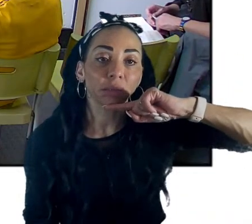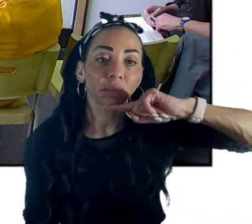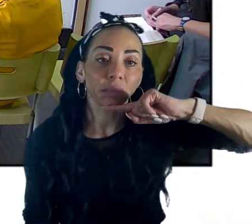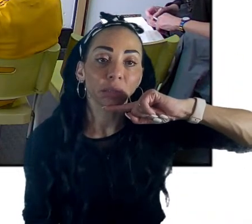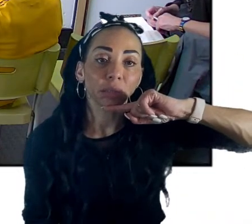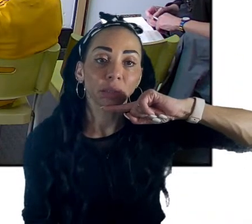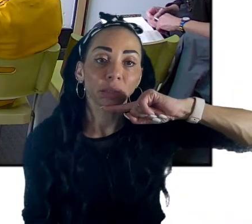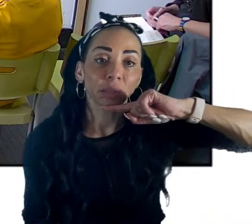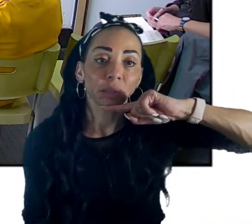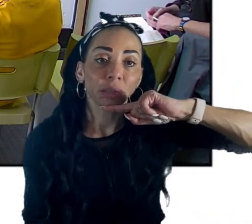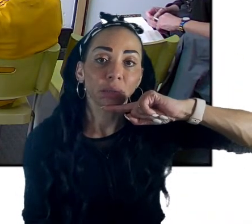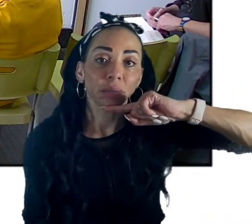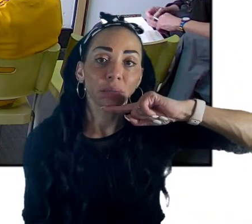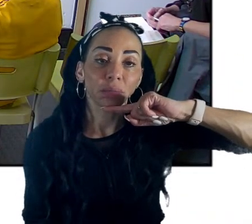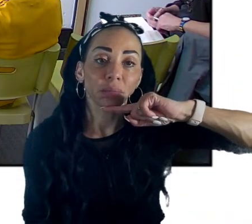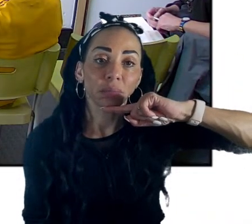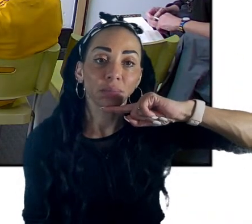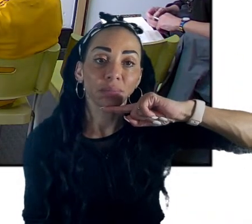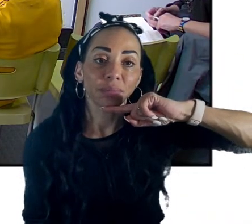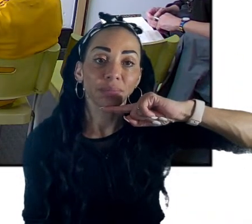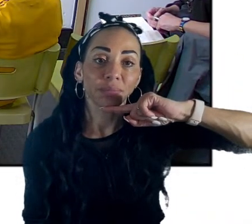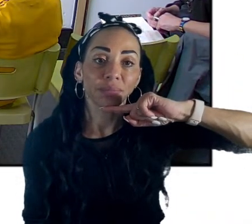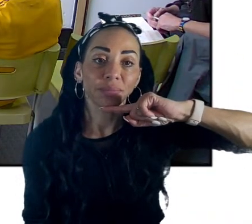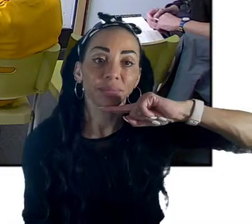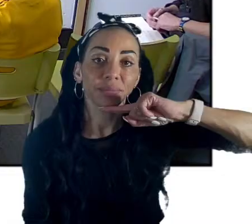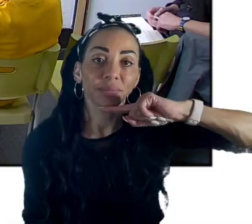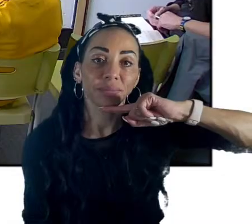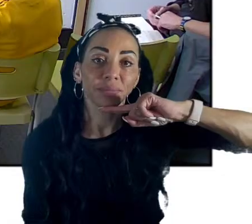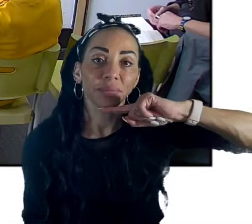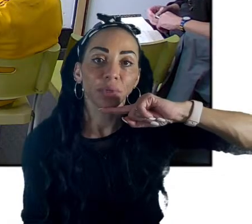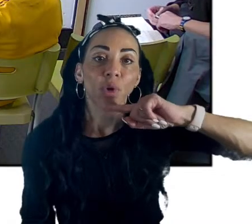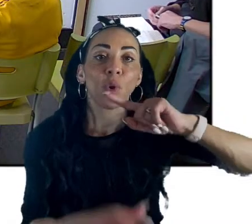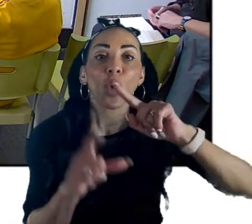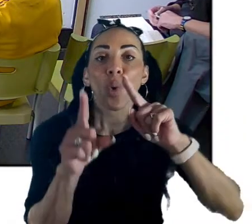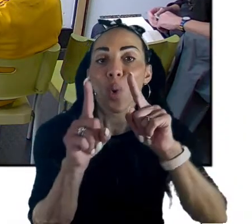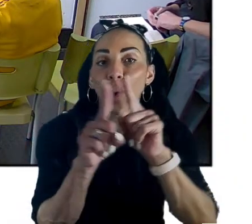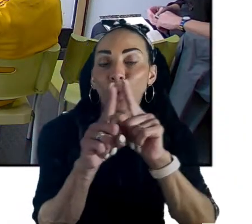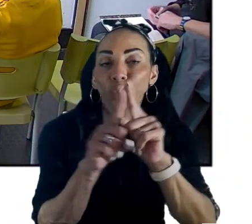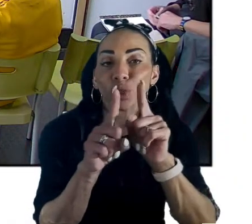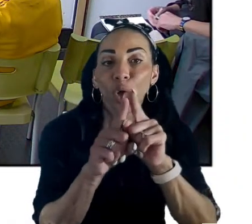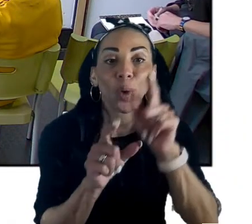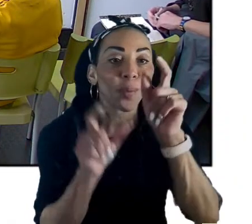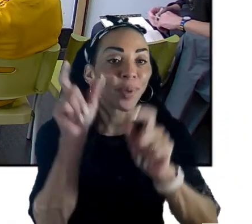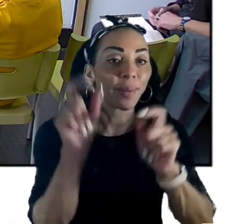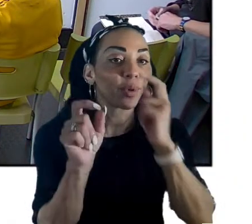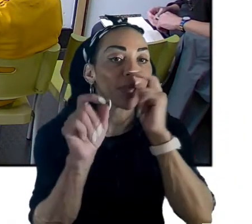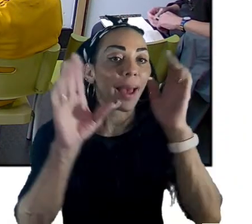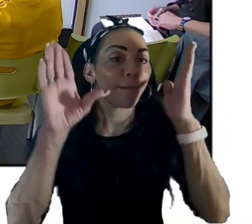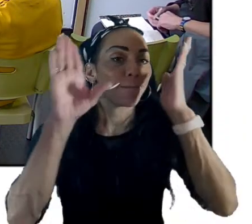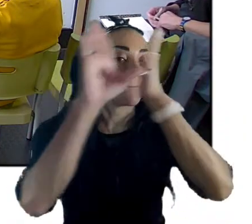there's an element of masking who you are, or